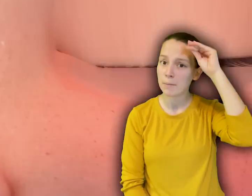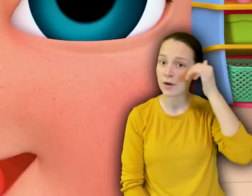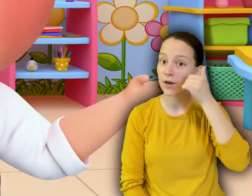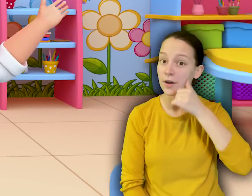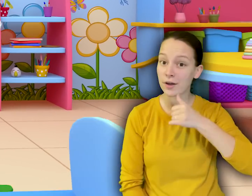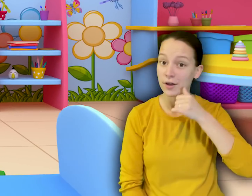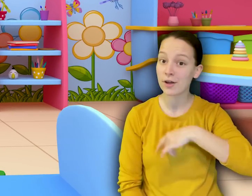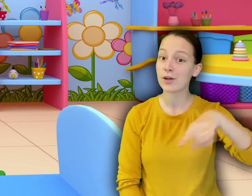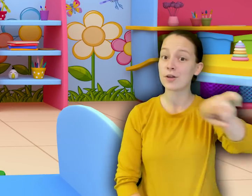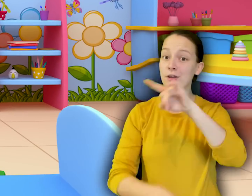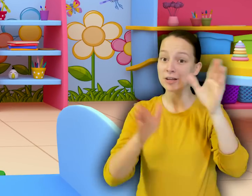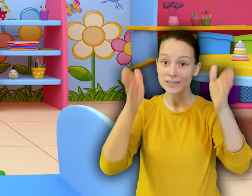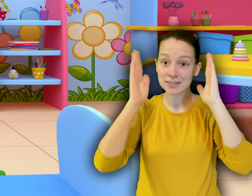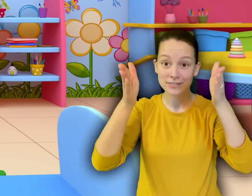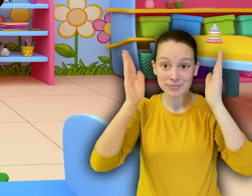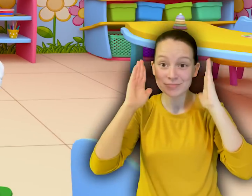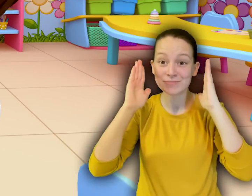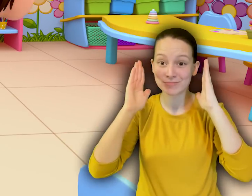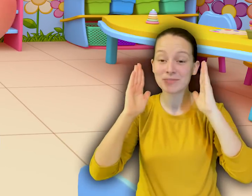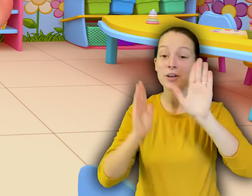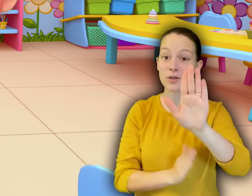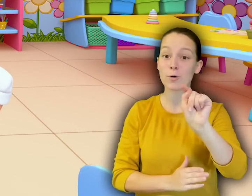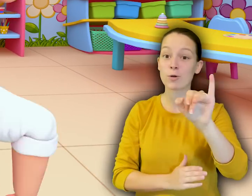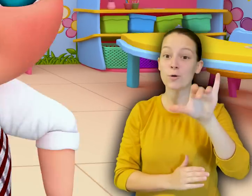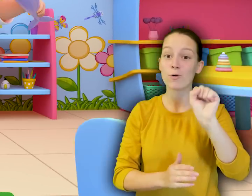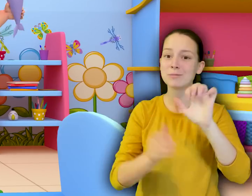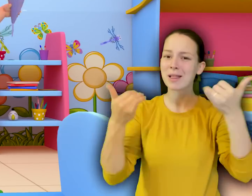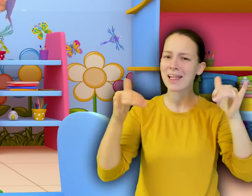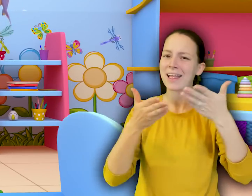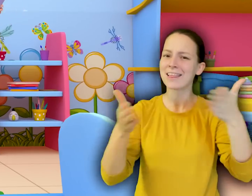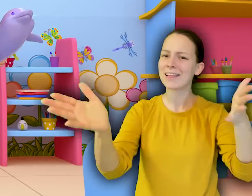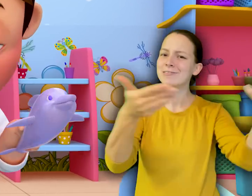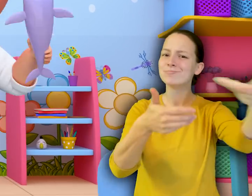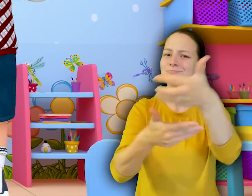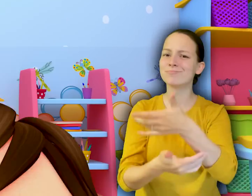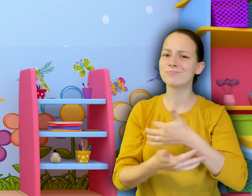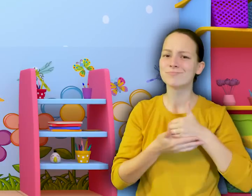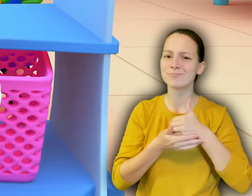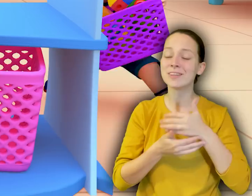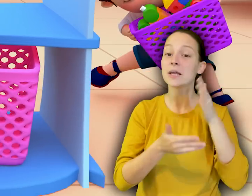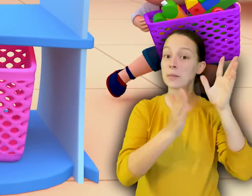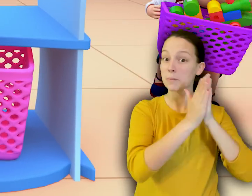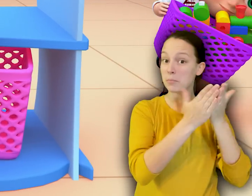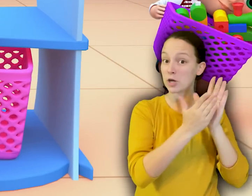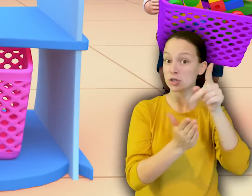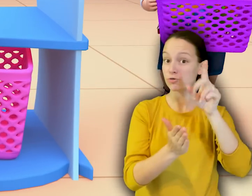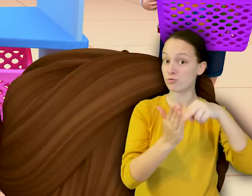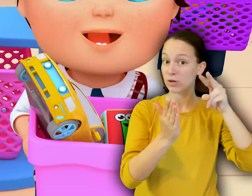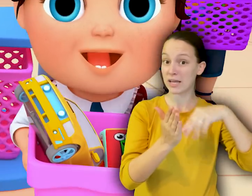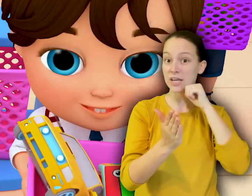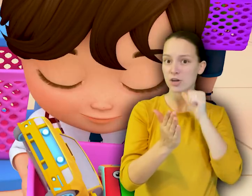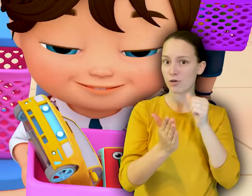cheer listen up all girls and boys go gather all your toys all the